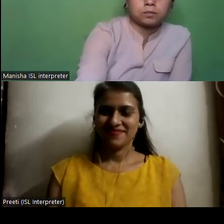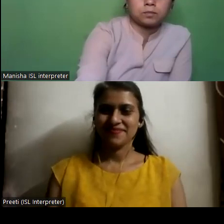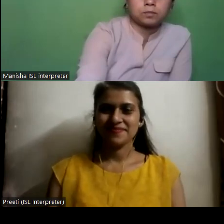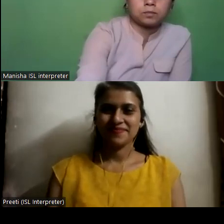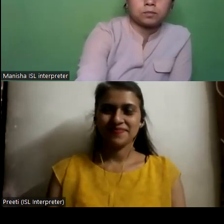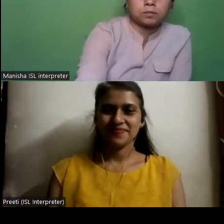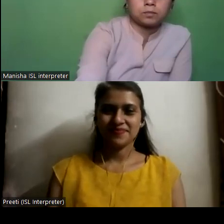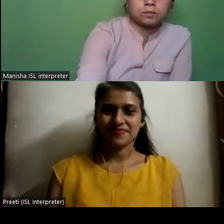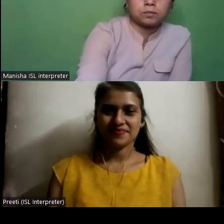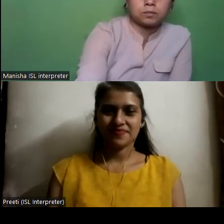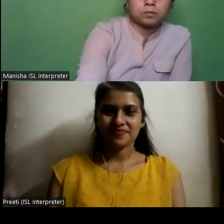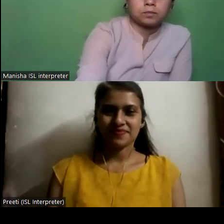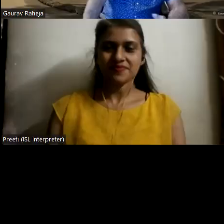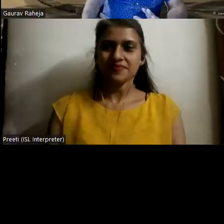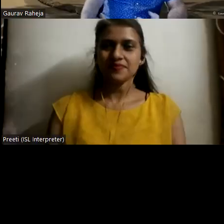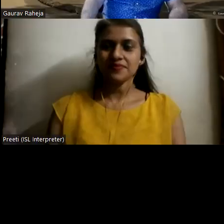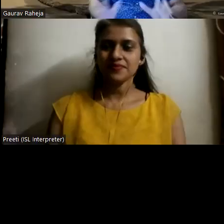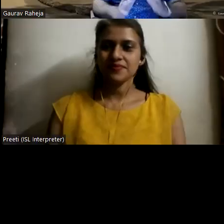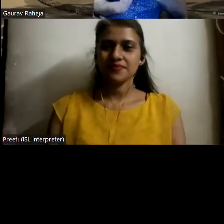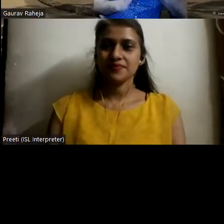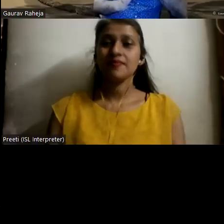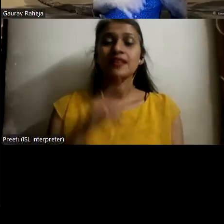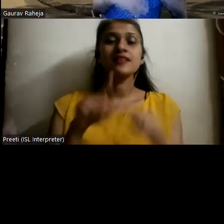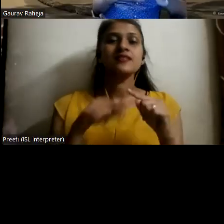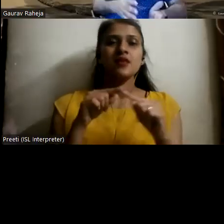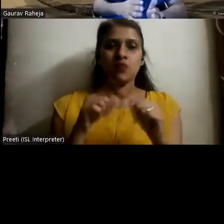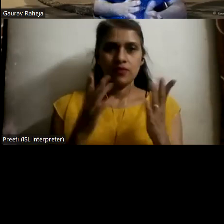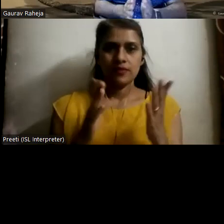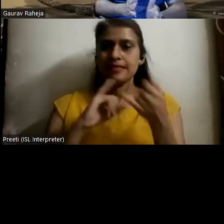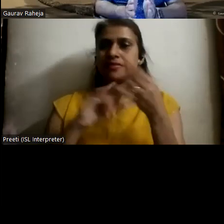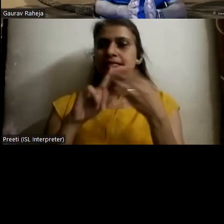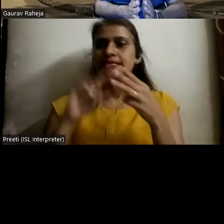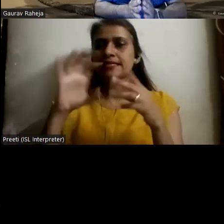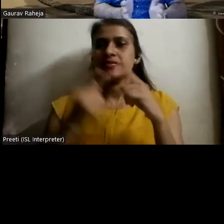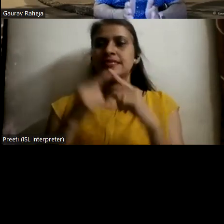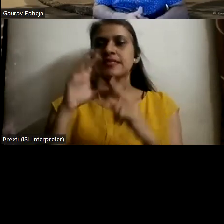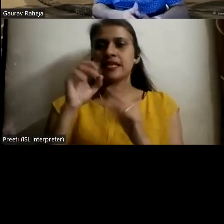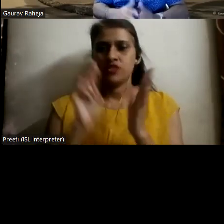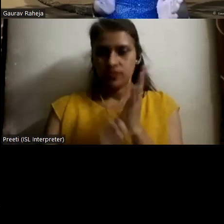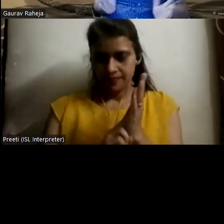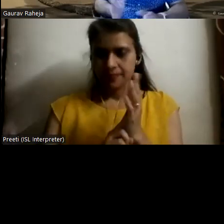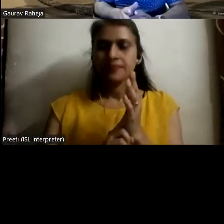So this is basically about the sections, and I am not wanting to look at